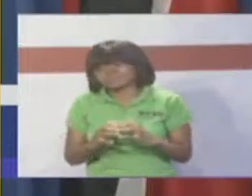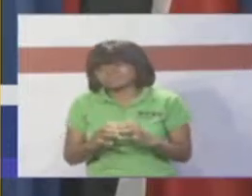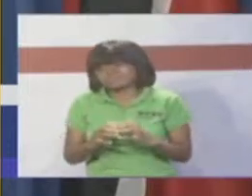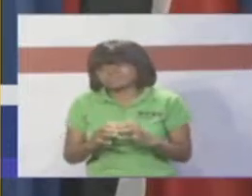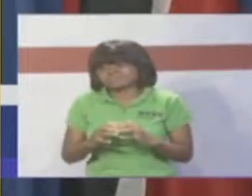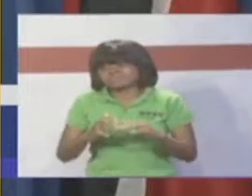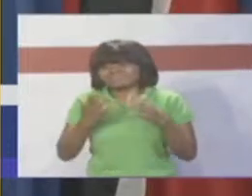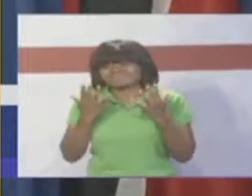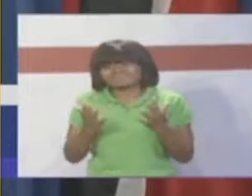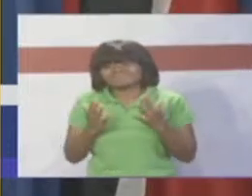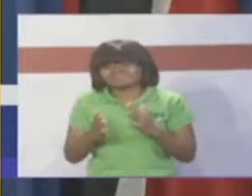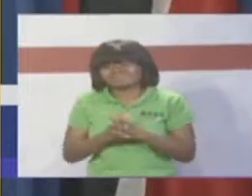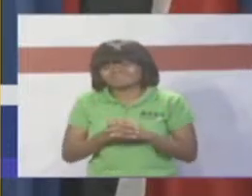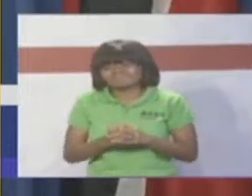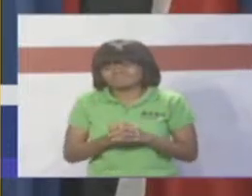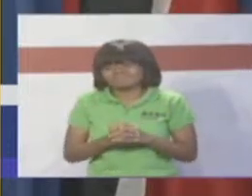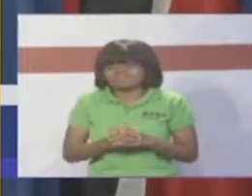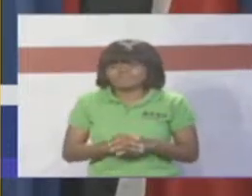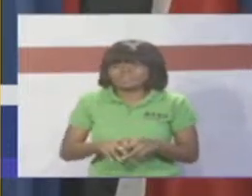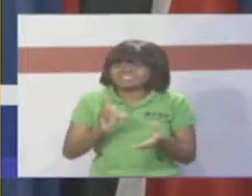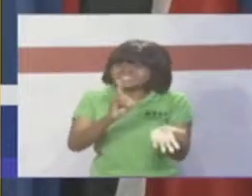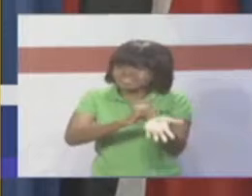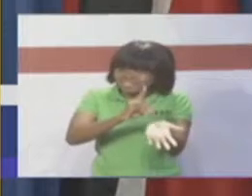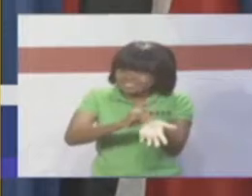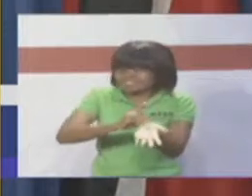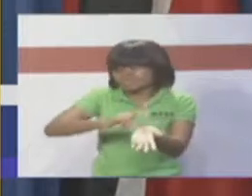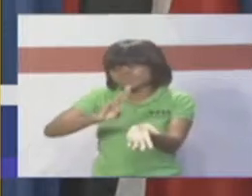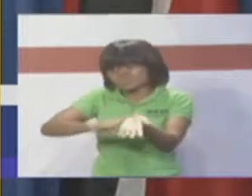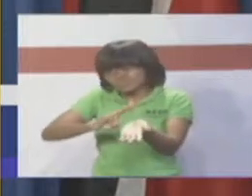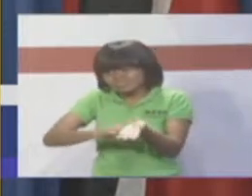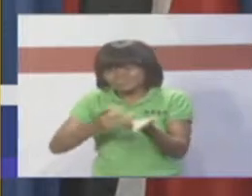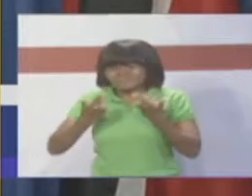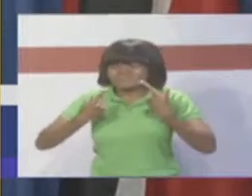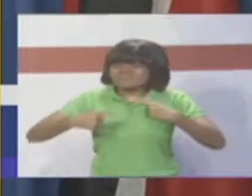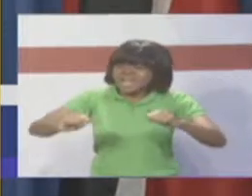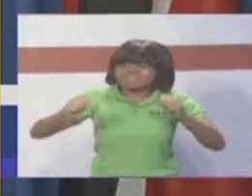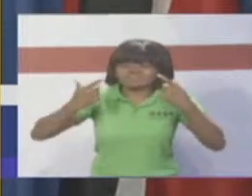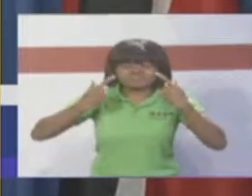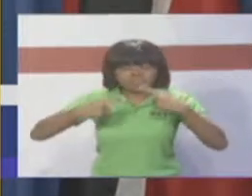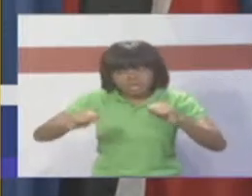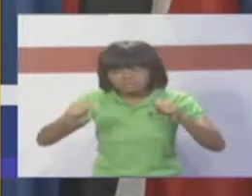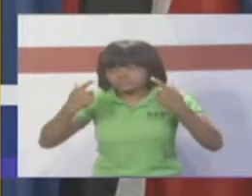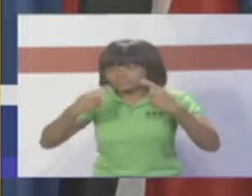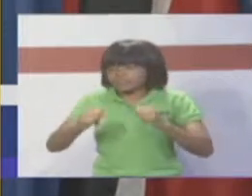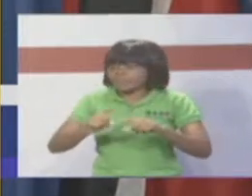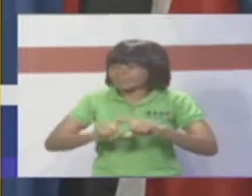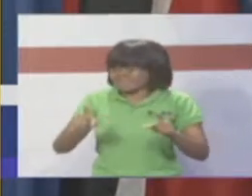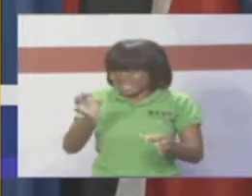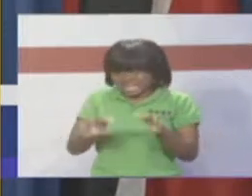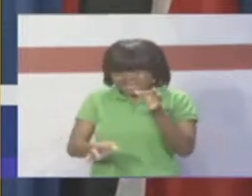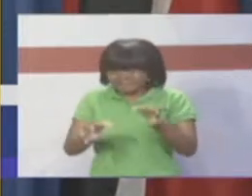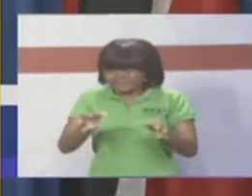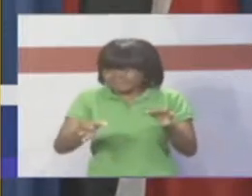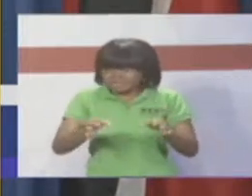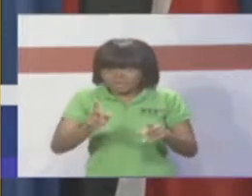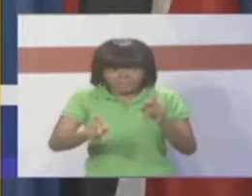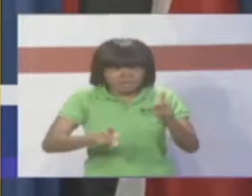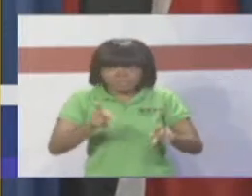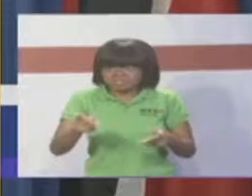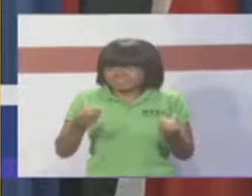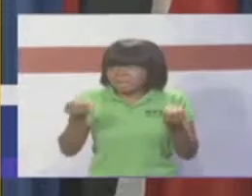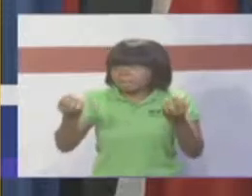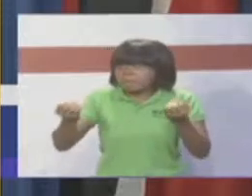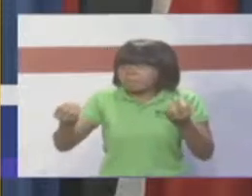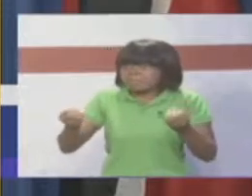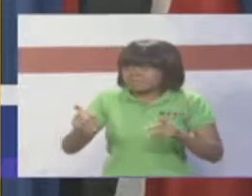to do. It will collapse because of the lack of cooperation of a significant chunk of the